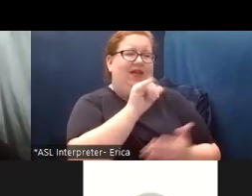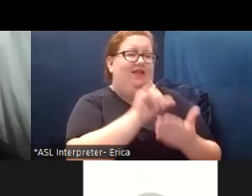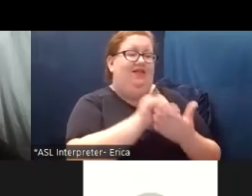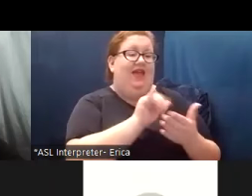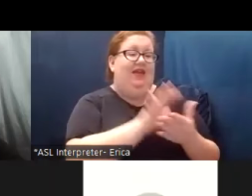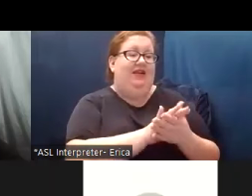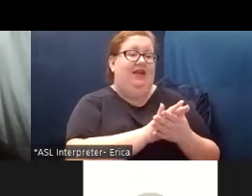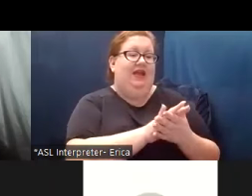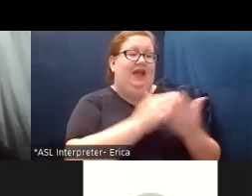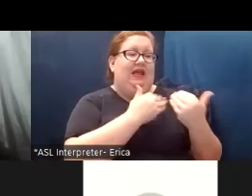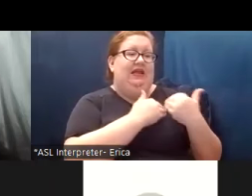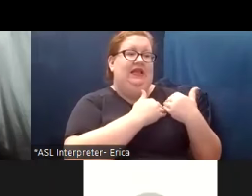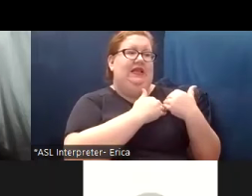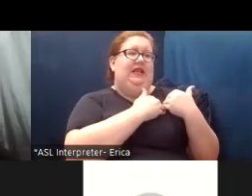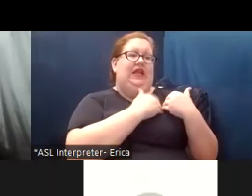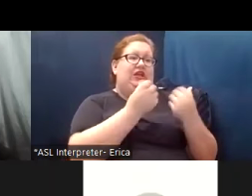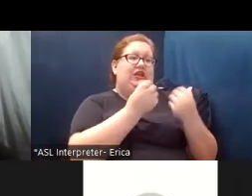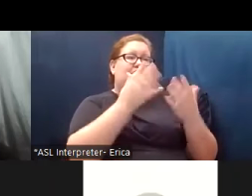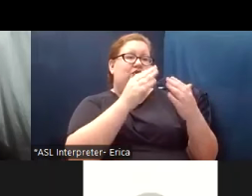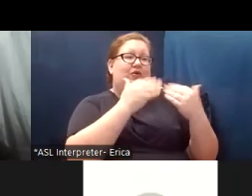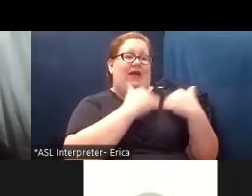too heavily on volunteers